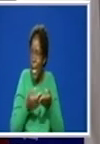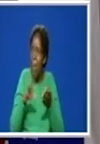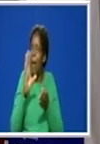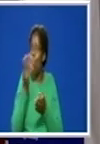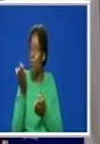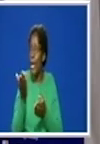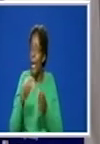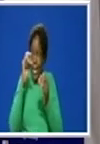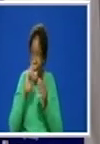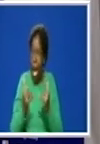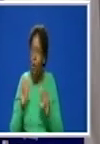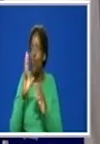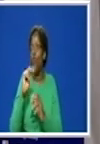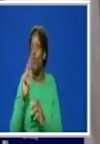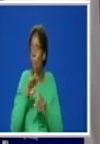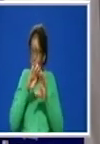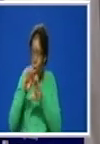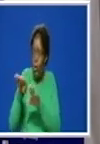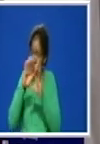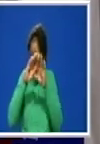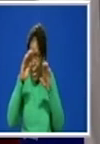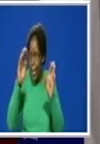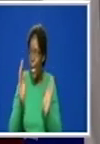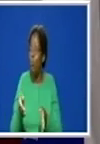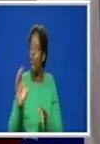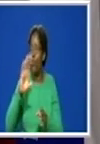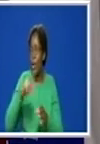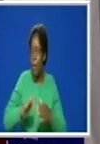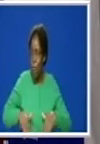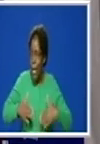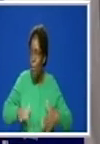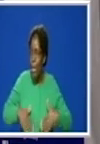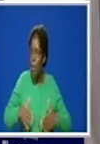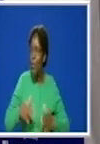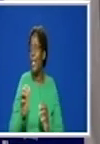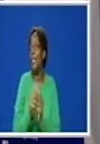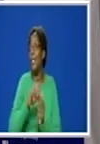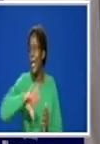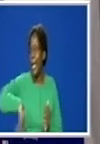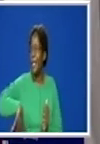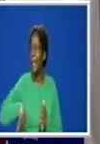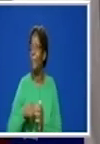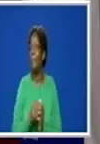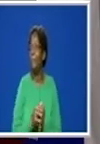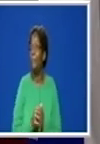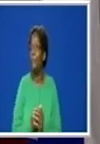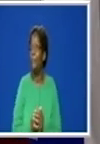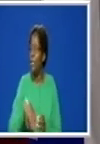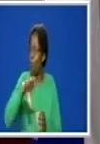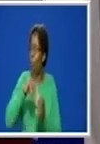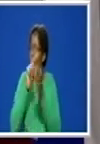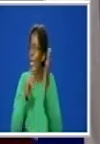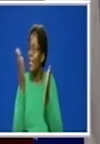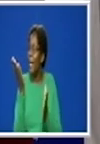Just place it on the table and after we are done, we are going to play with it, okay? Let me pick this. What is